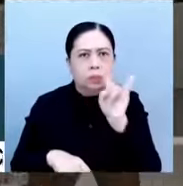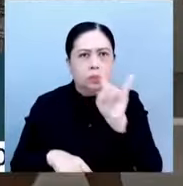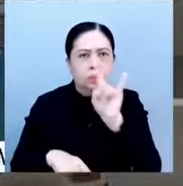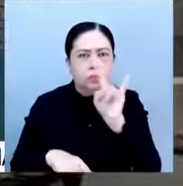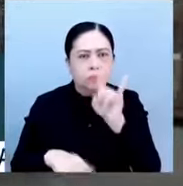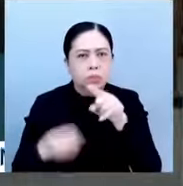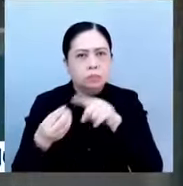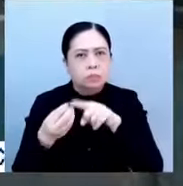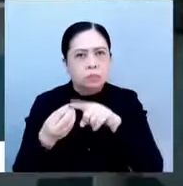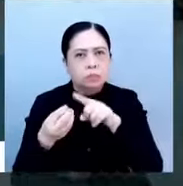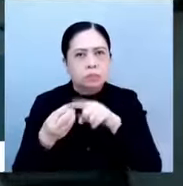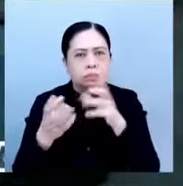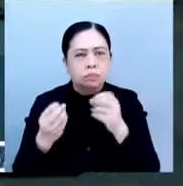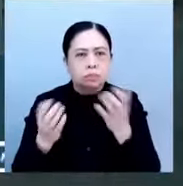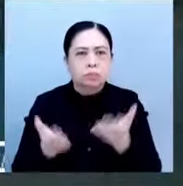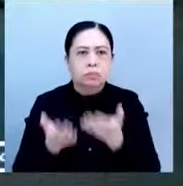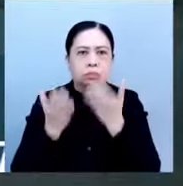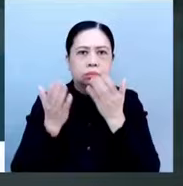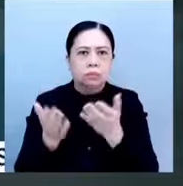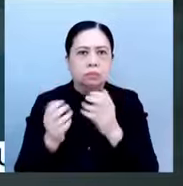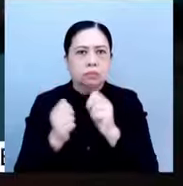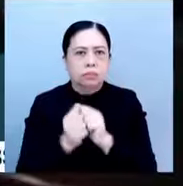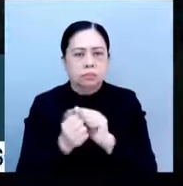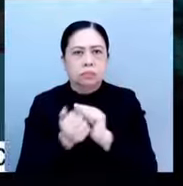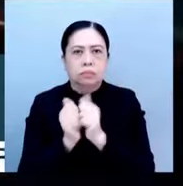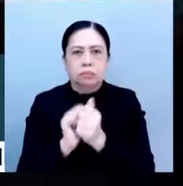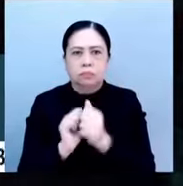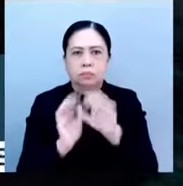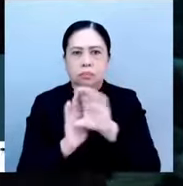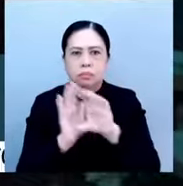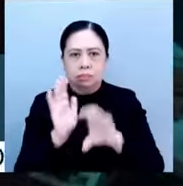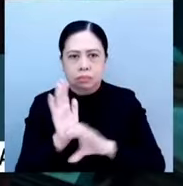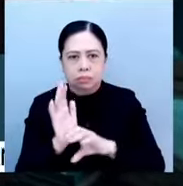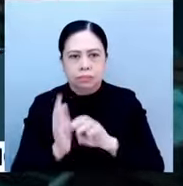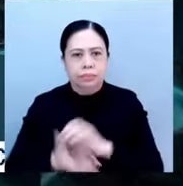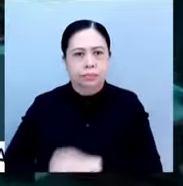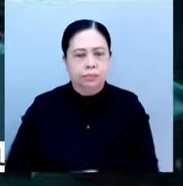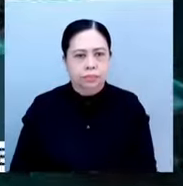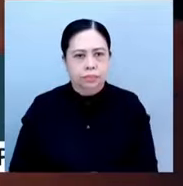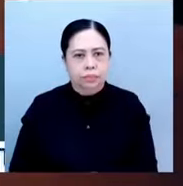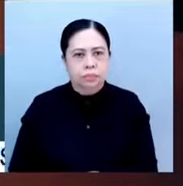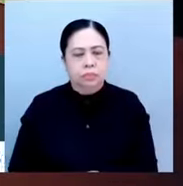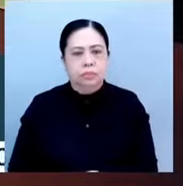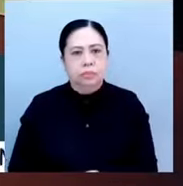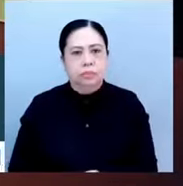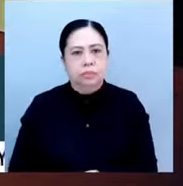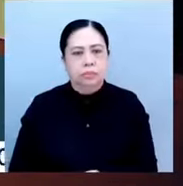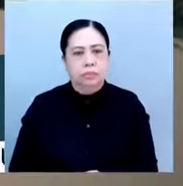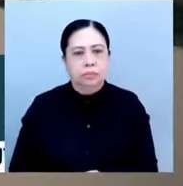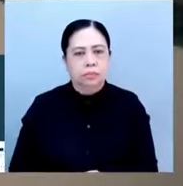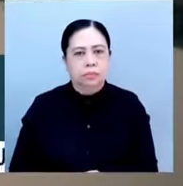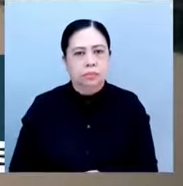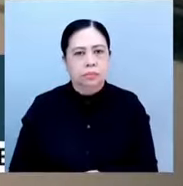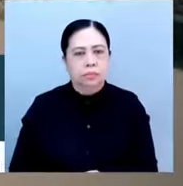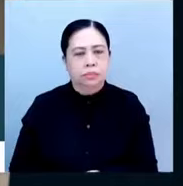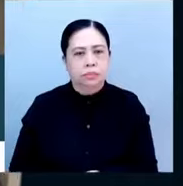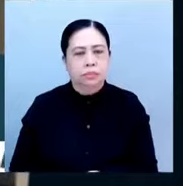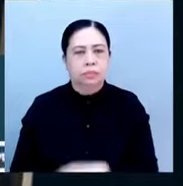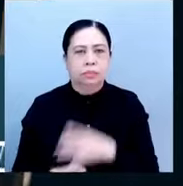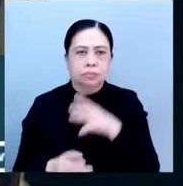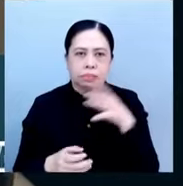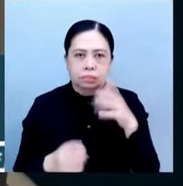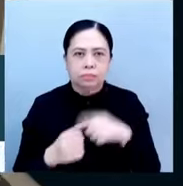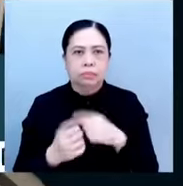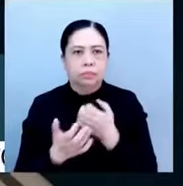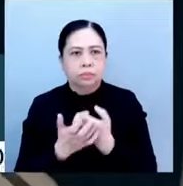night showcasing the alleged failure of the 1987 Constitution to strengthen the country's education, agriculture, and